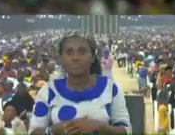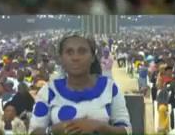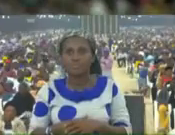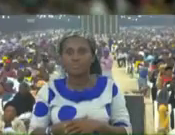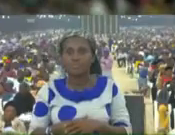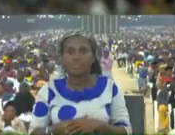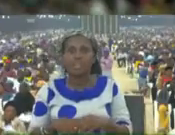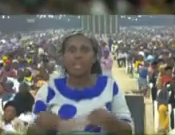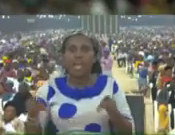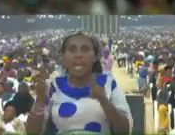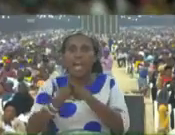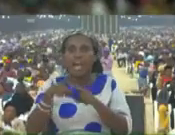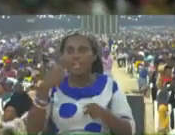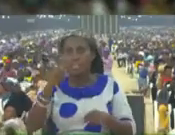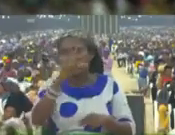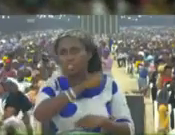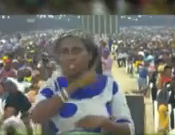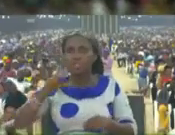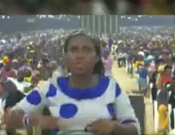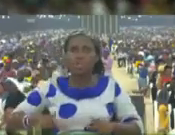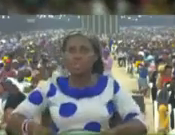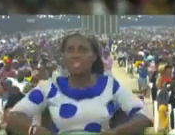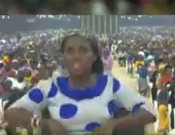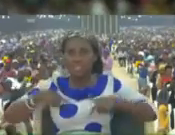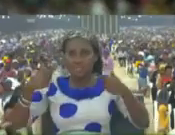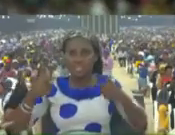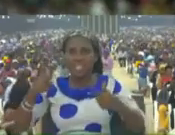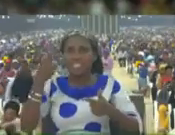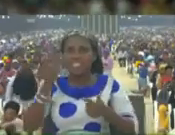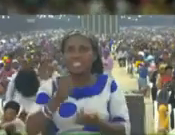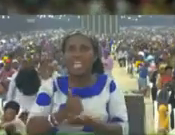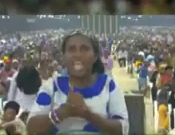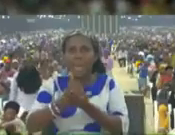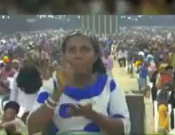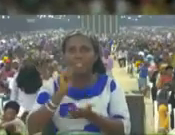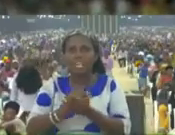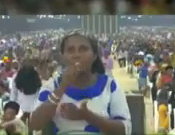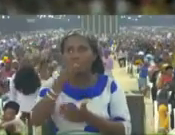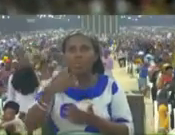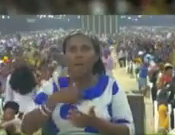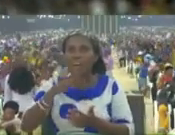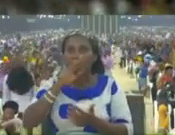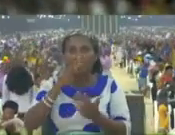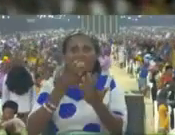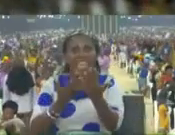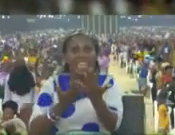As the Lord lives, the help you have been expecting